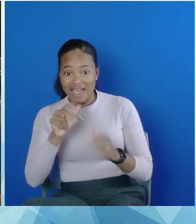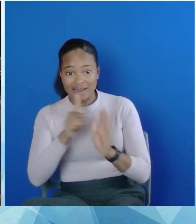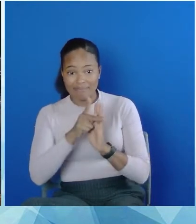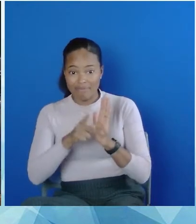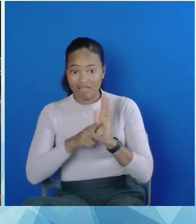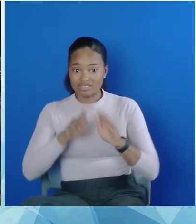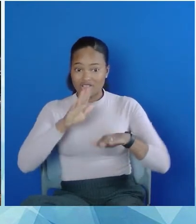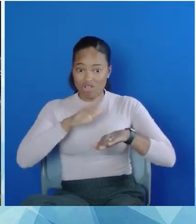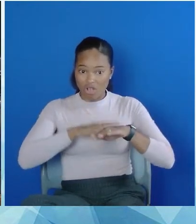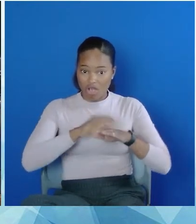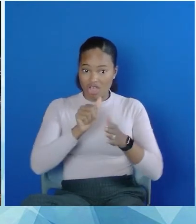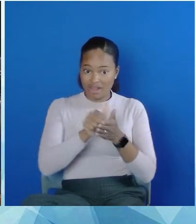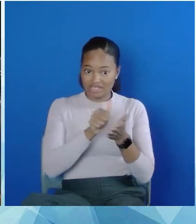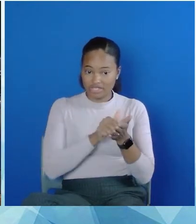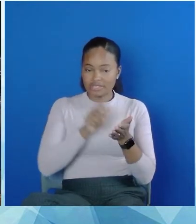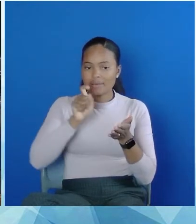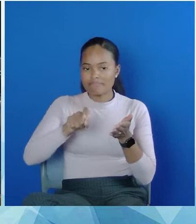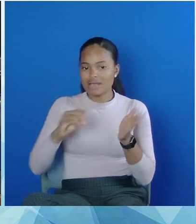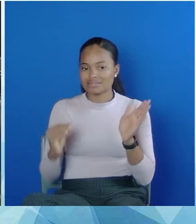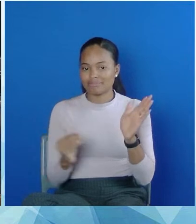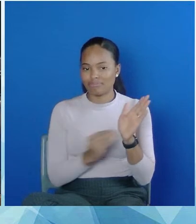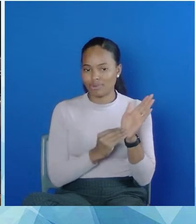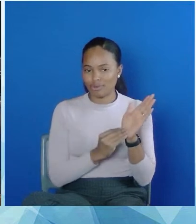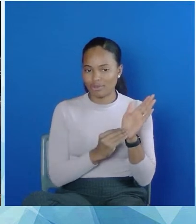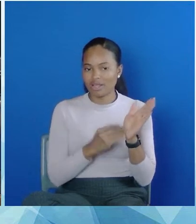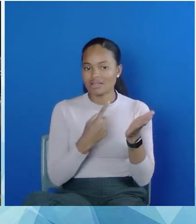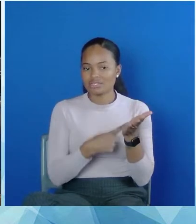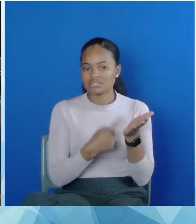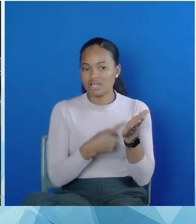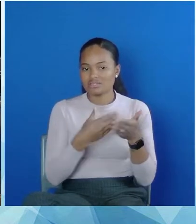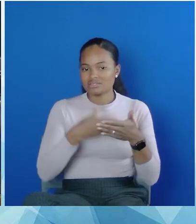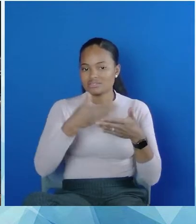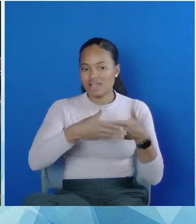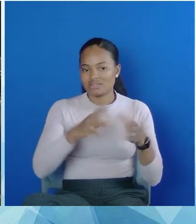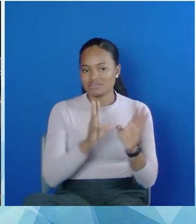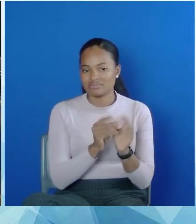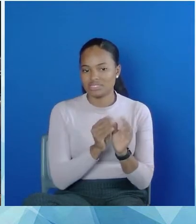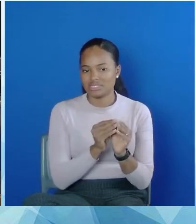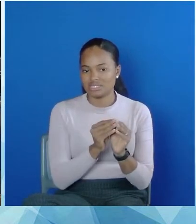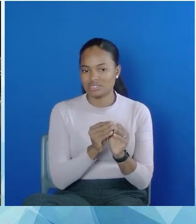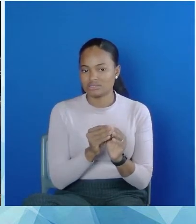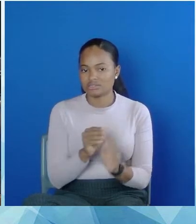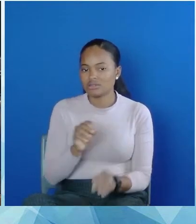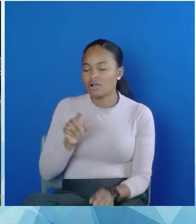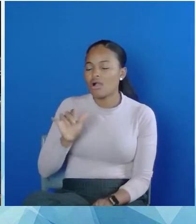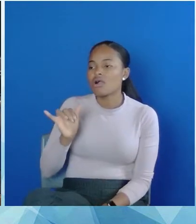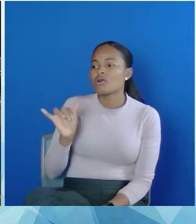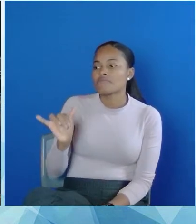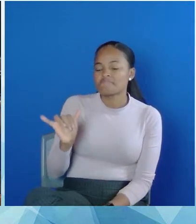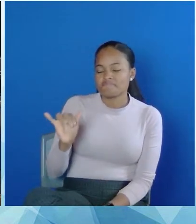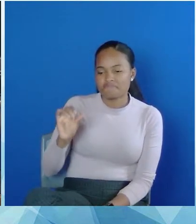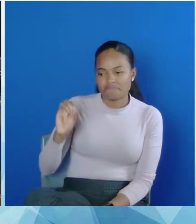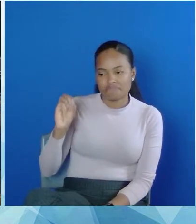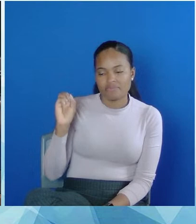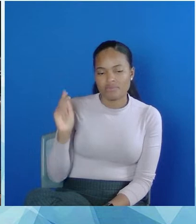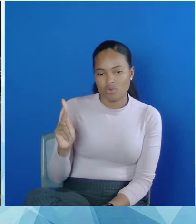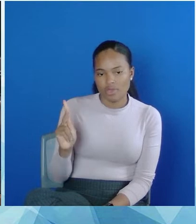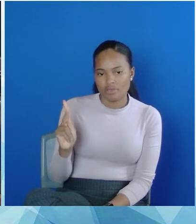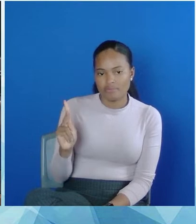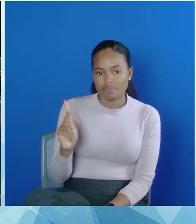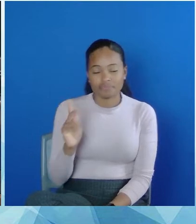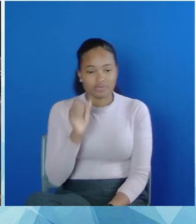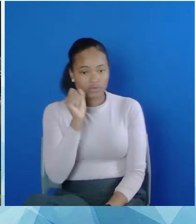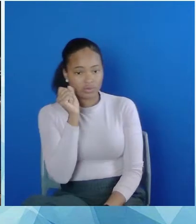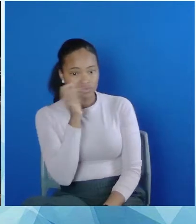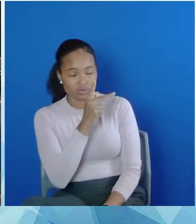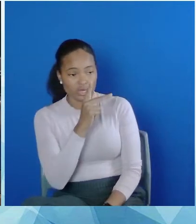need to agendize it and be able to talk about it at the next meeting. Okay. Okay. So right now,